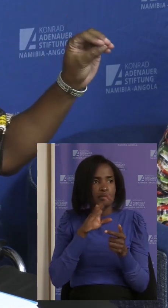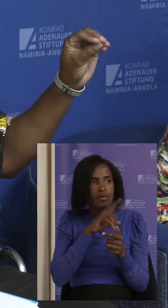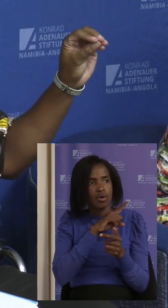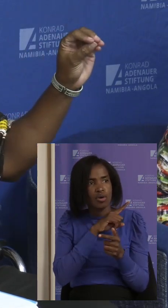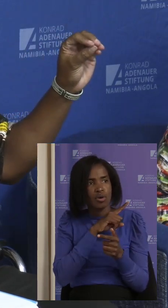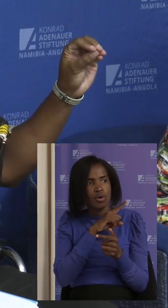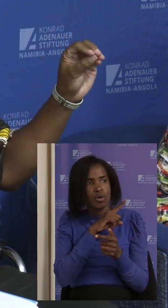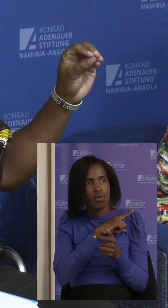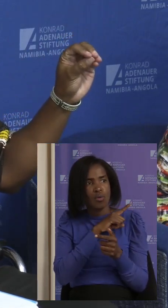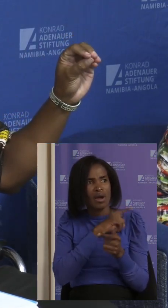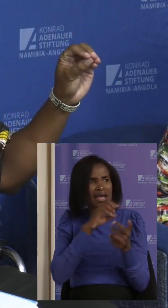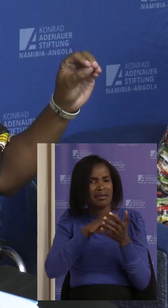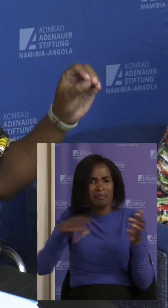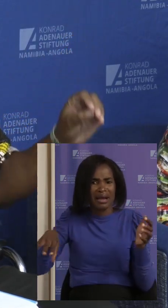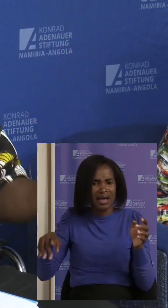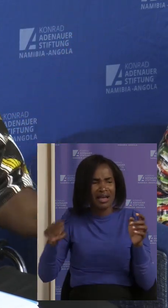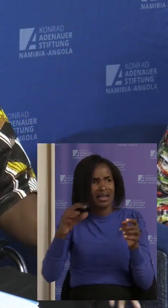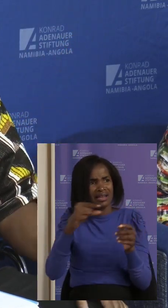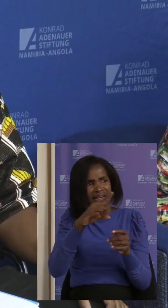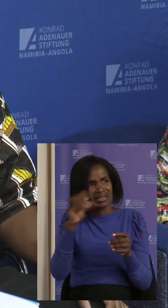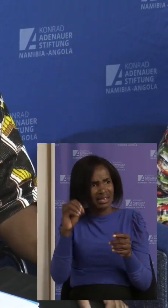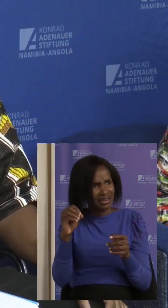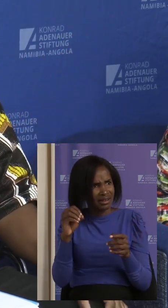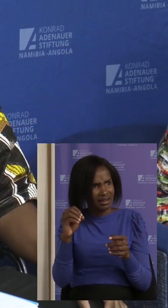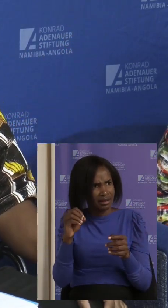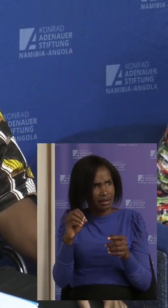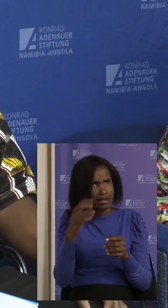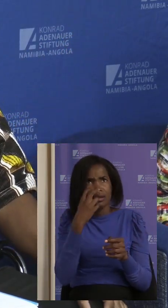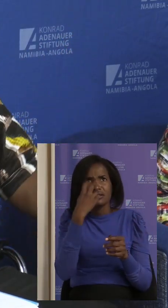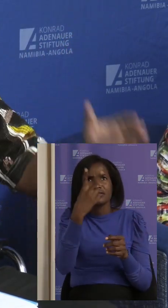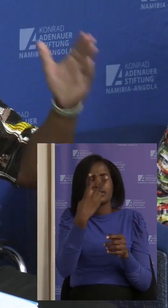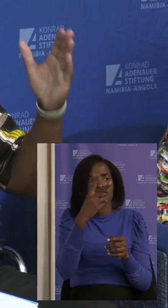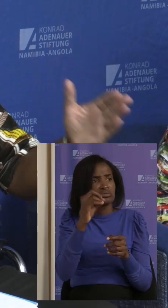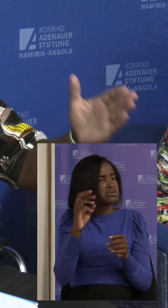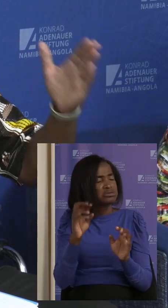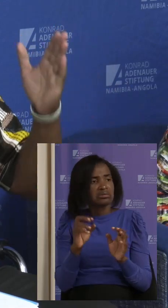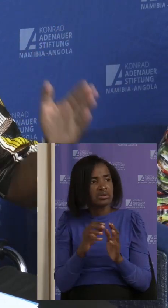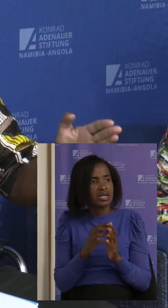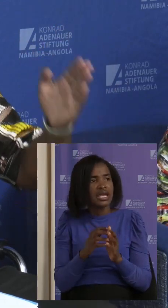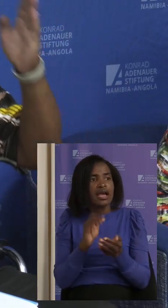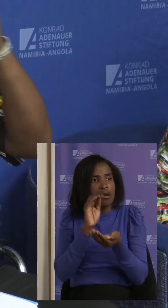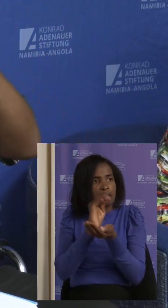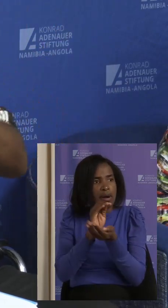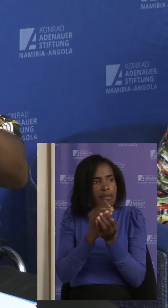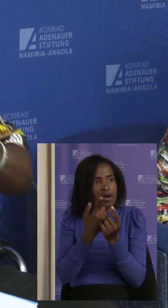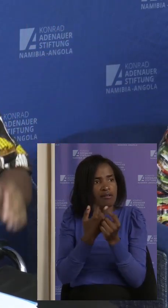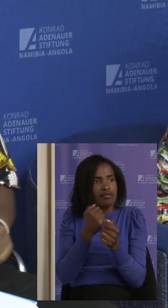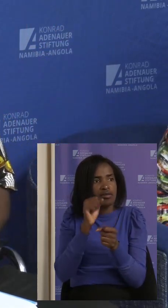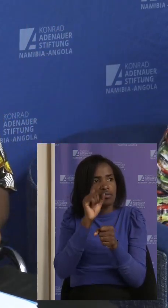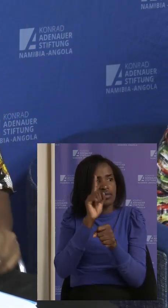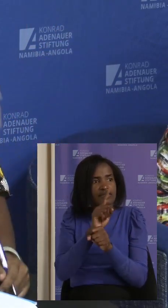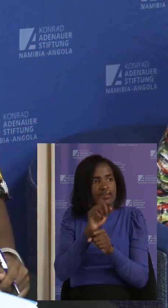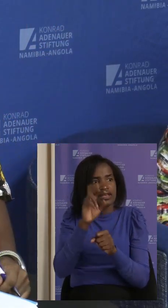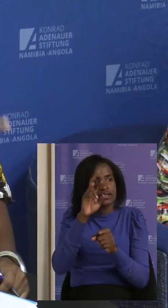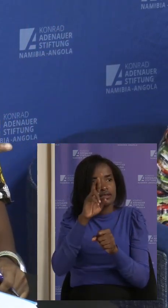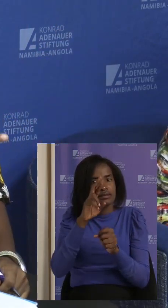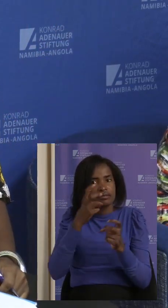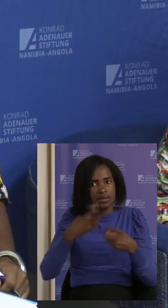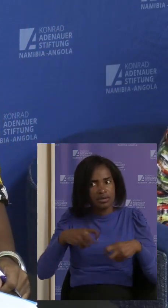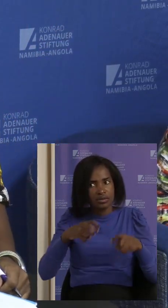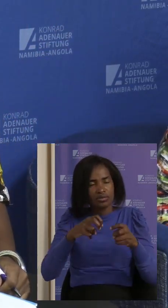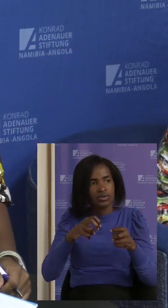away with the grade 10. It's not because of Vision 2030. It was a clear recommendation from the first education conference that we need to get